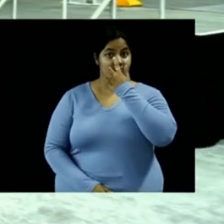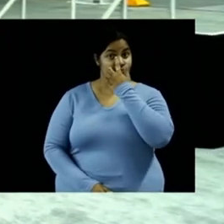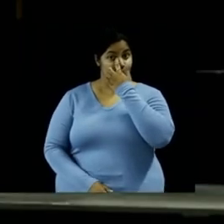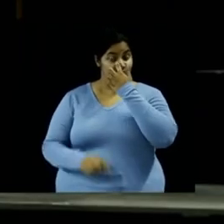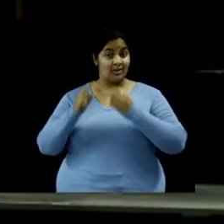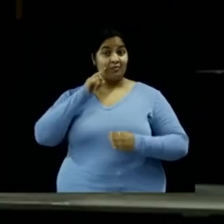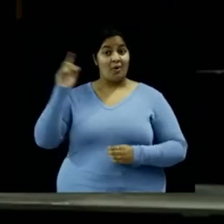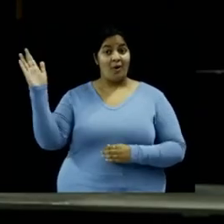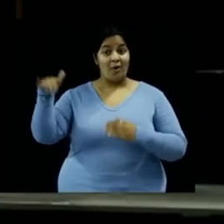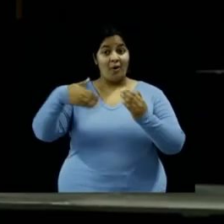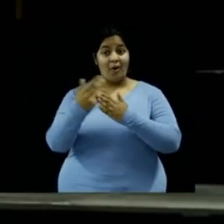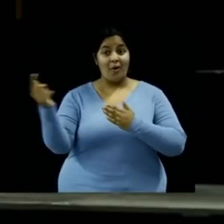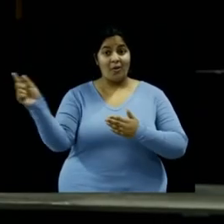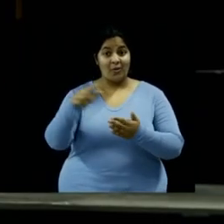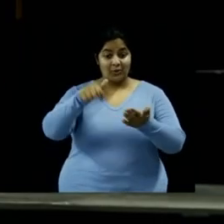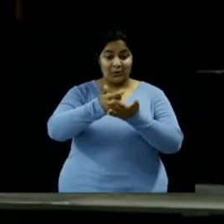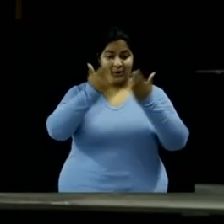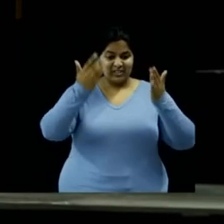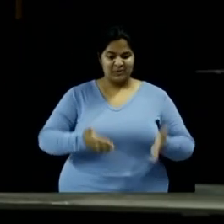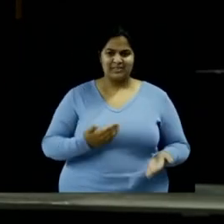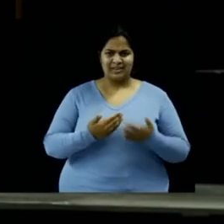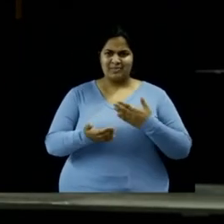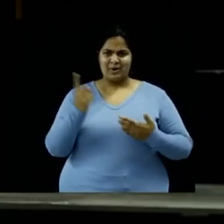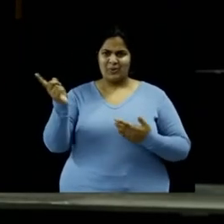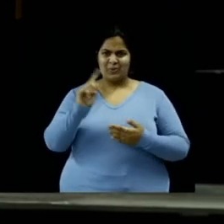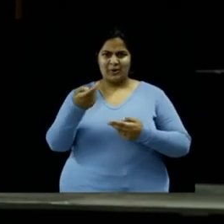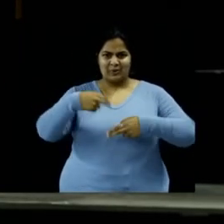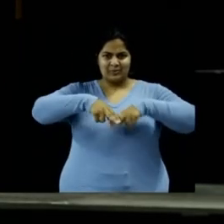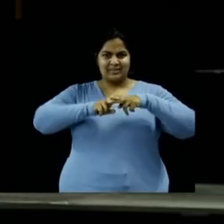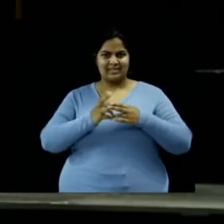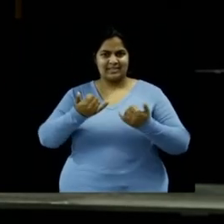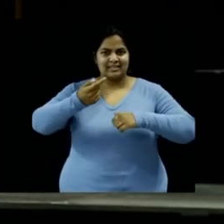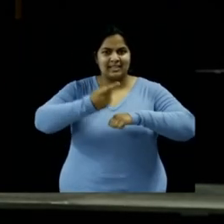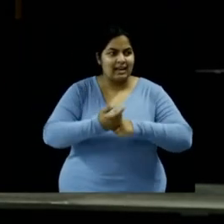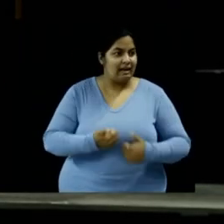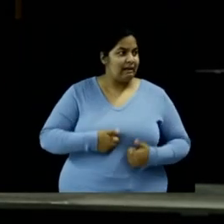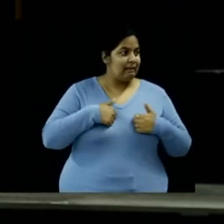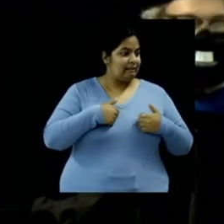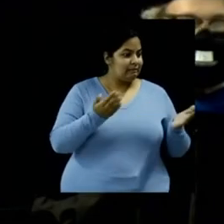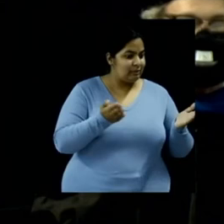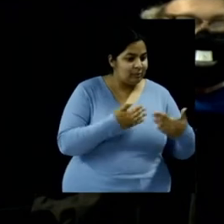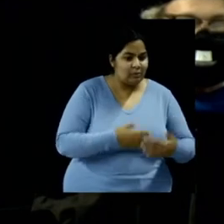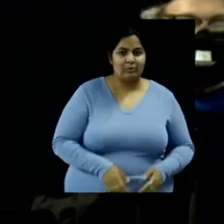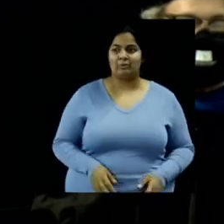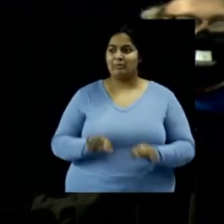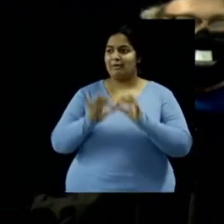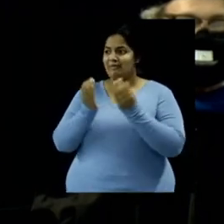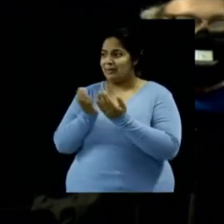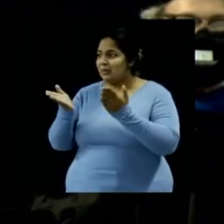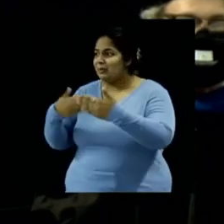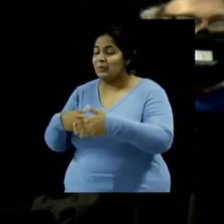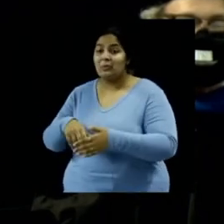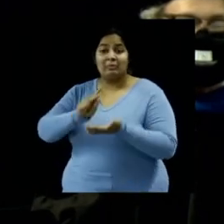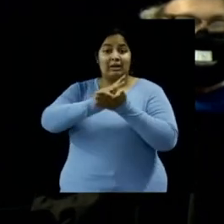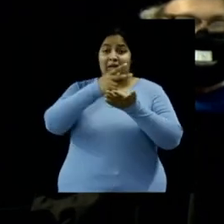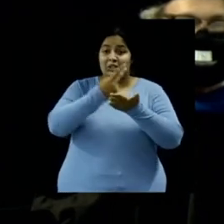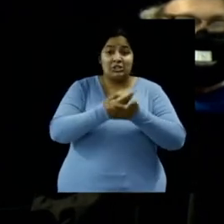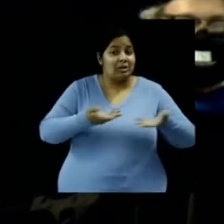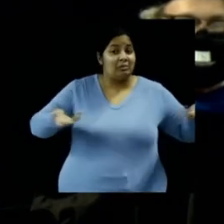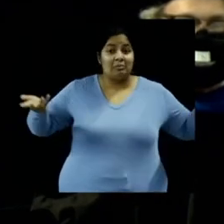To all of our graduates, no matter where you may be, in the living room right now, in the family room, in the